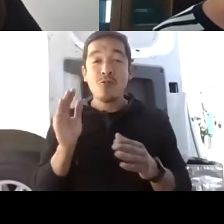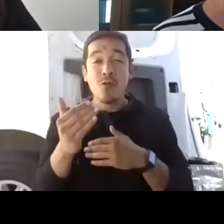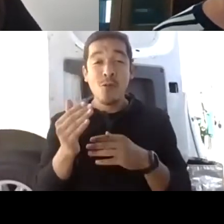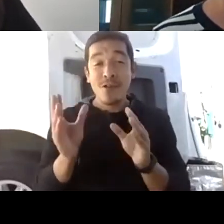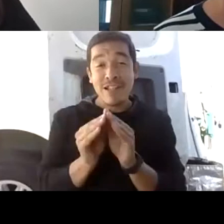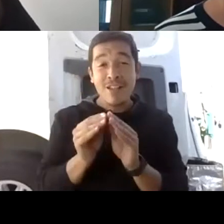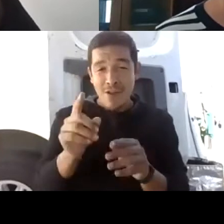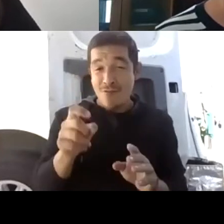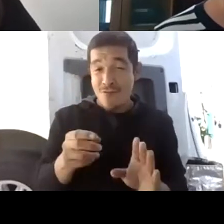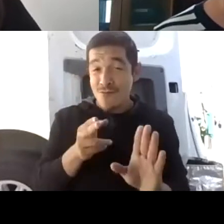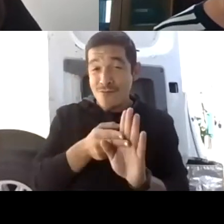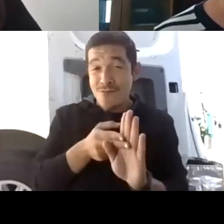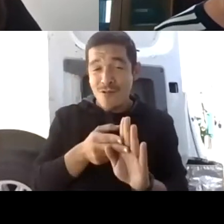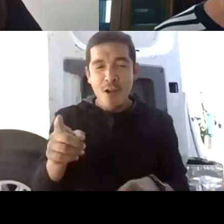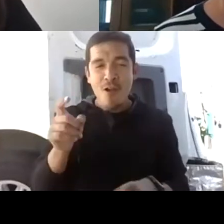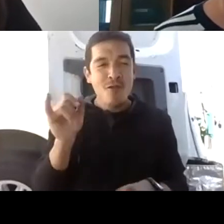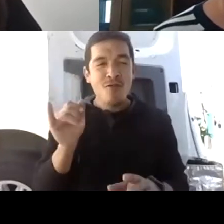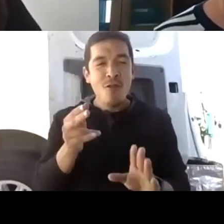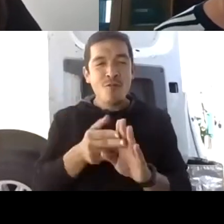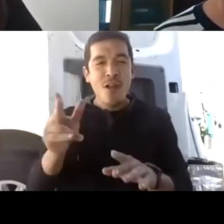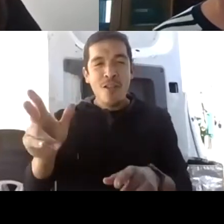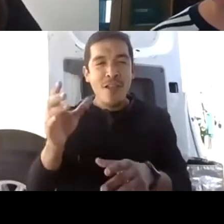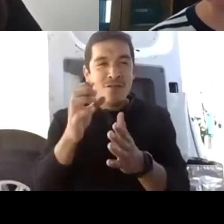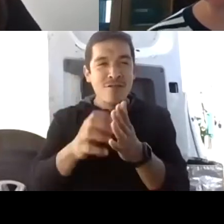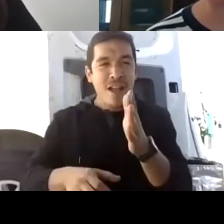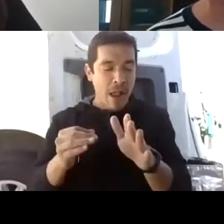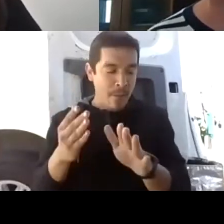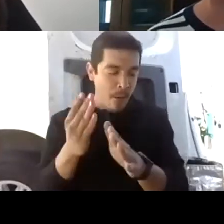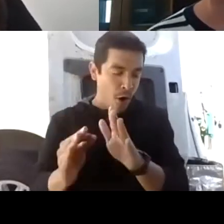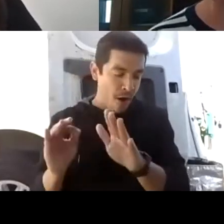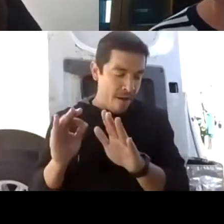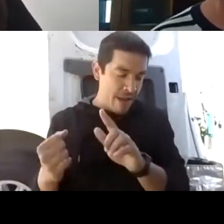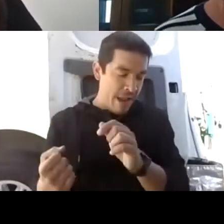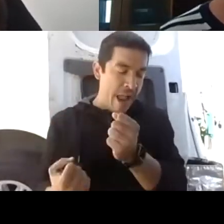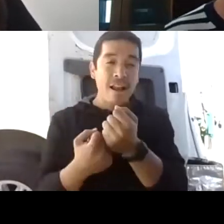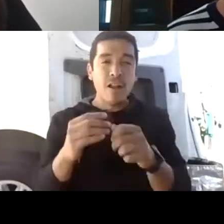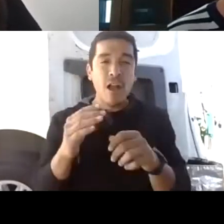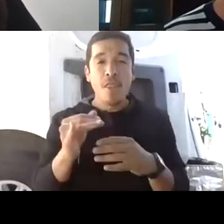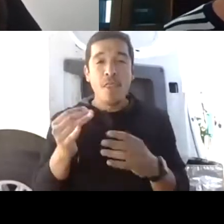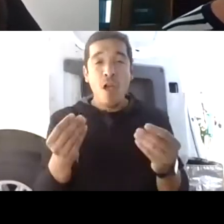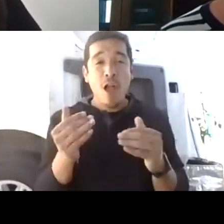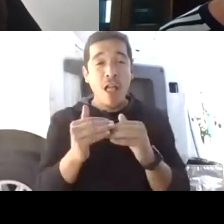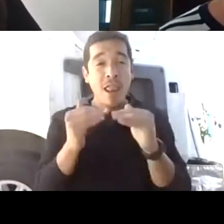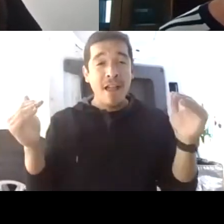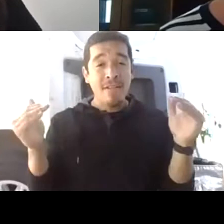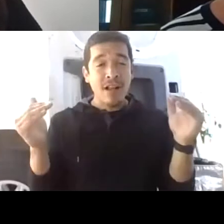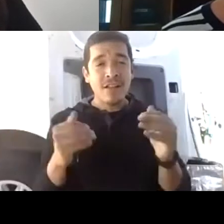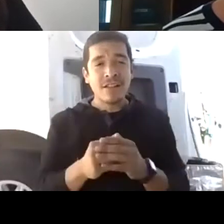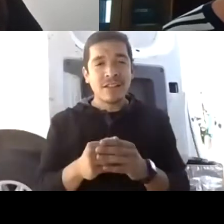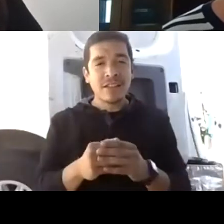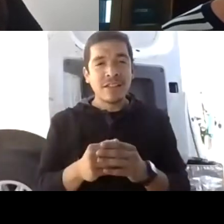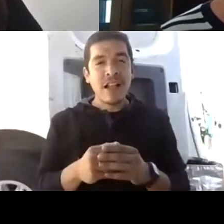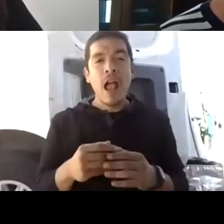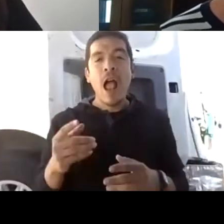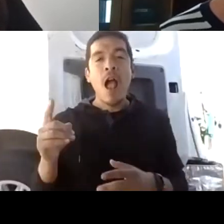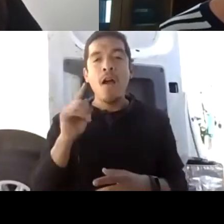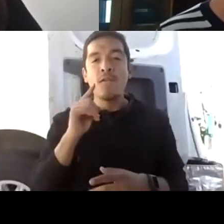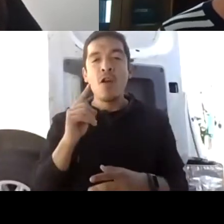You should also join your local APSE chapter and be part of advocacy at the ground level to drive for greater competitive integrated